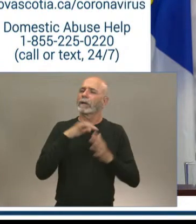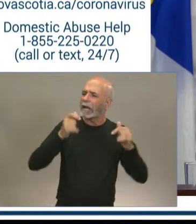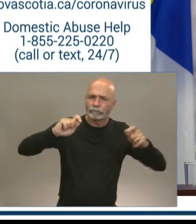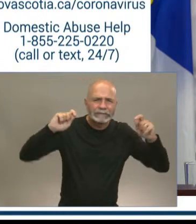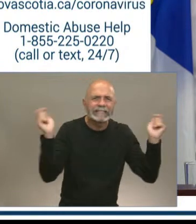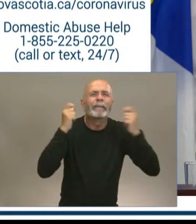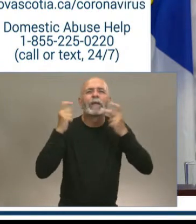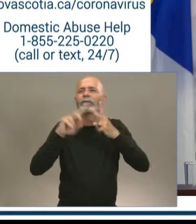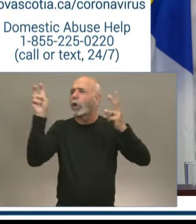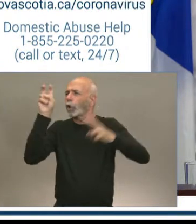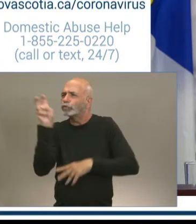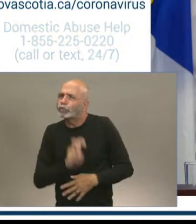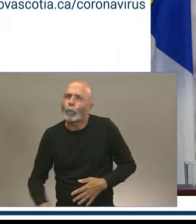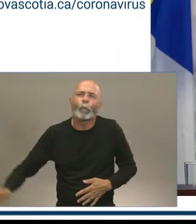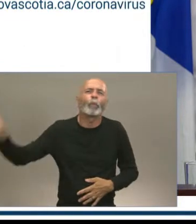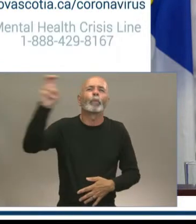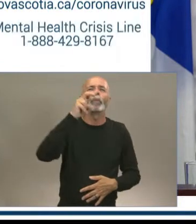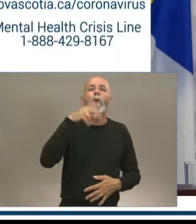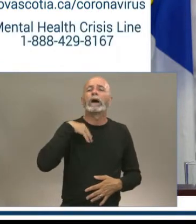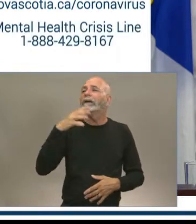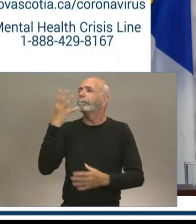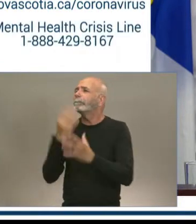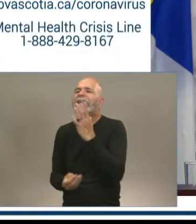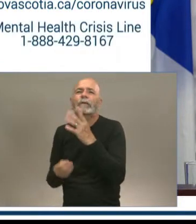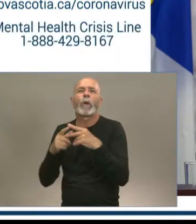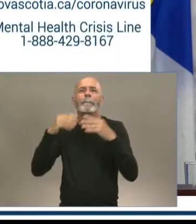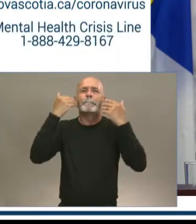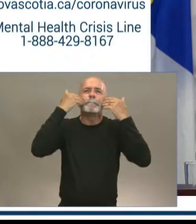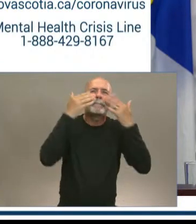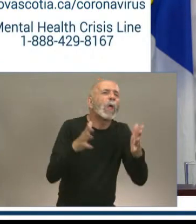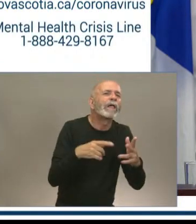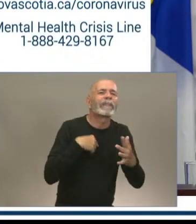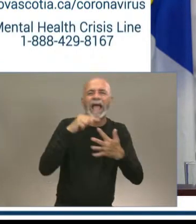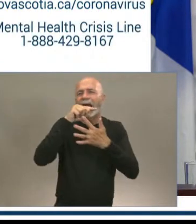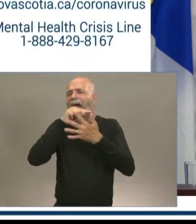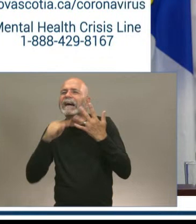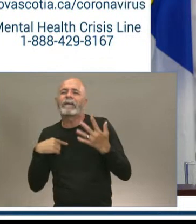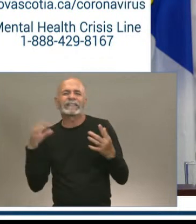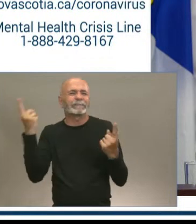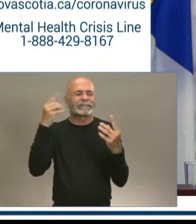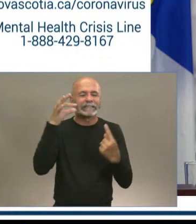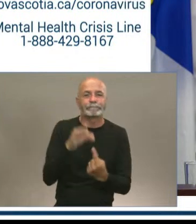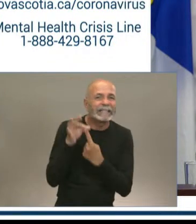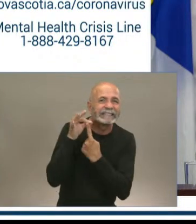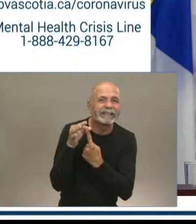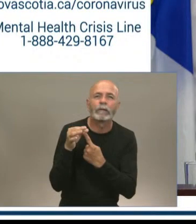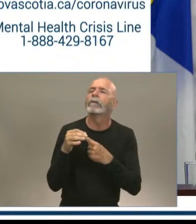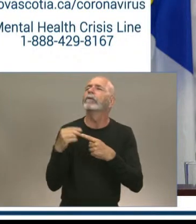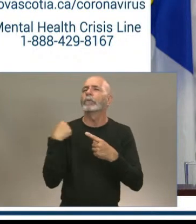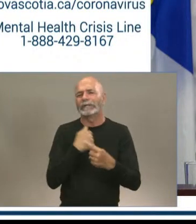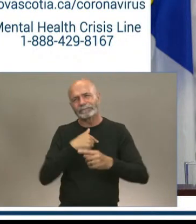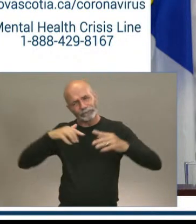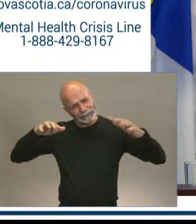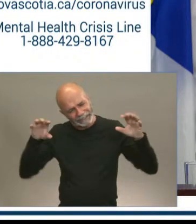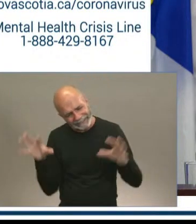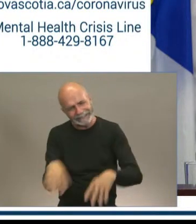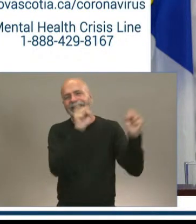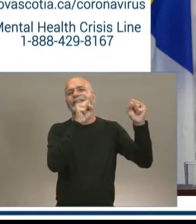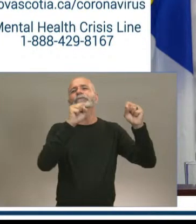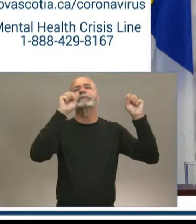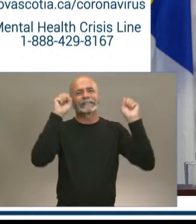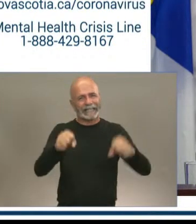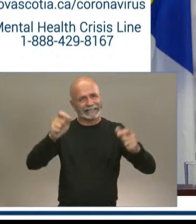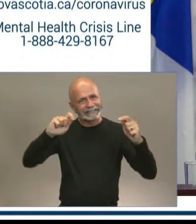all those who miss birthdays and anniversaries, all those special occasions. We can celebrate this great province and all it has to